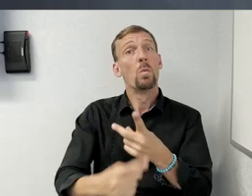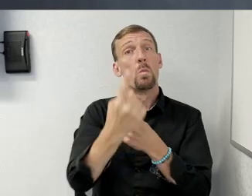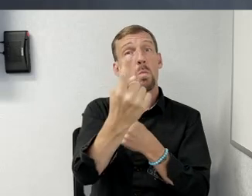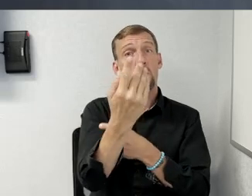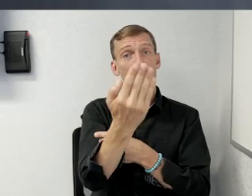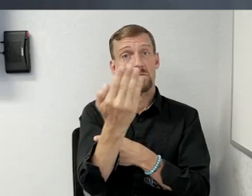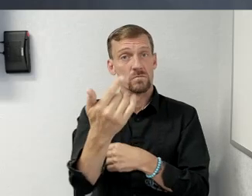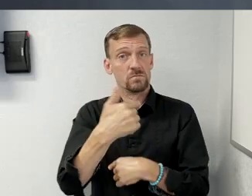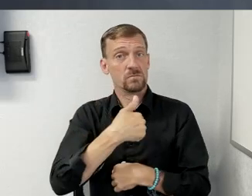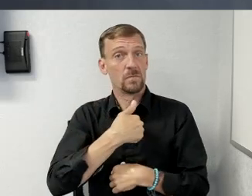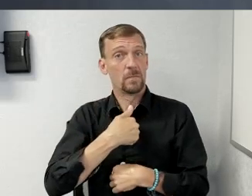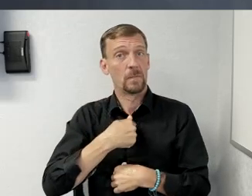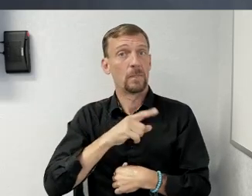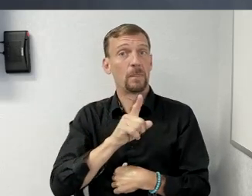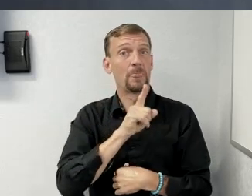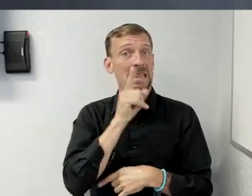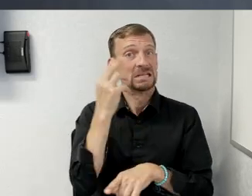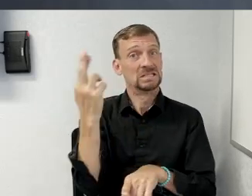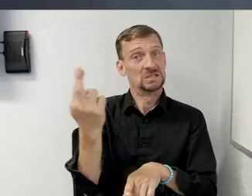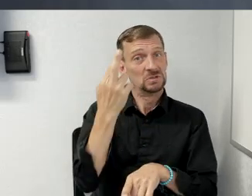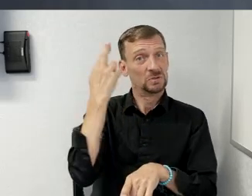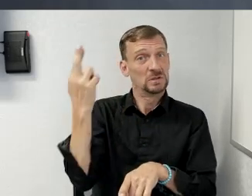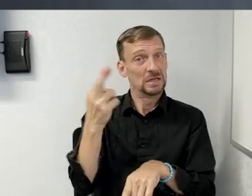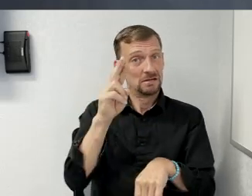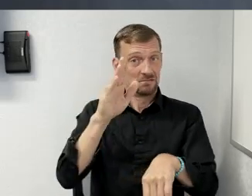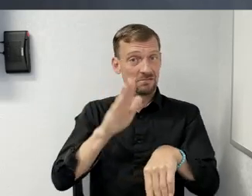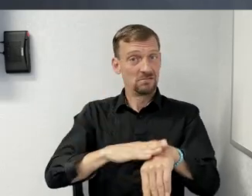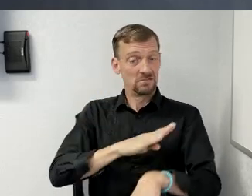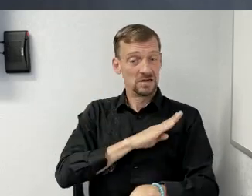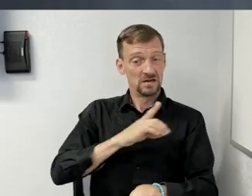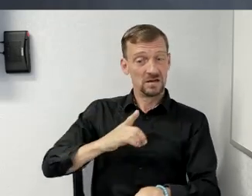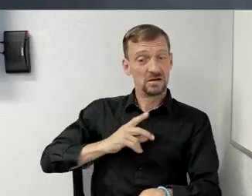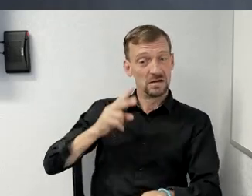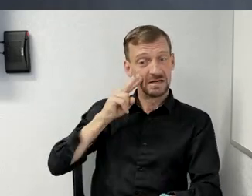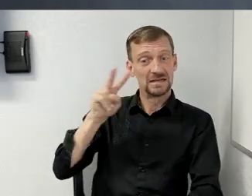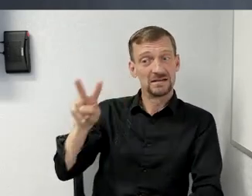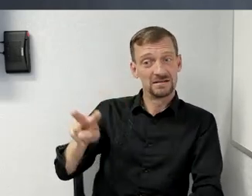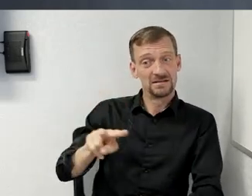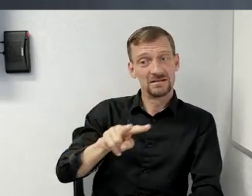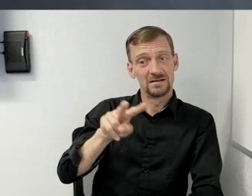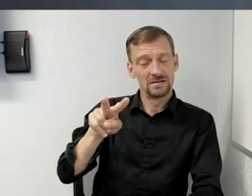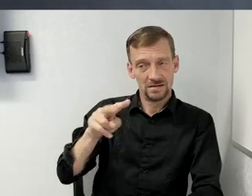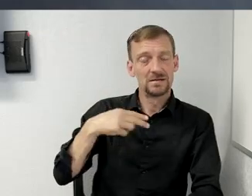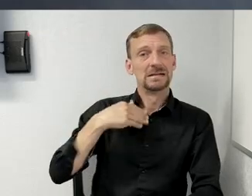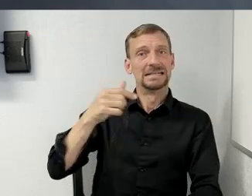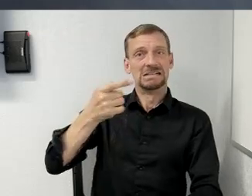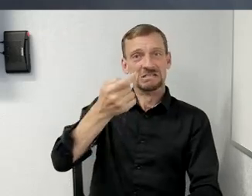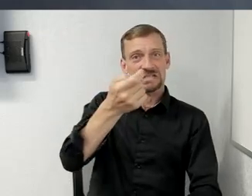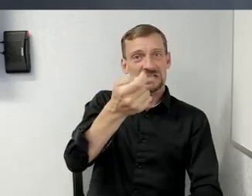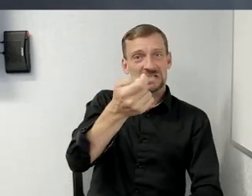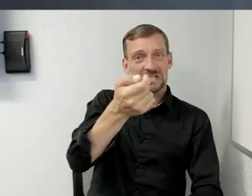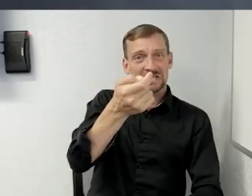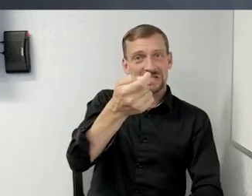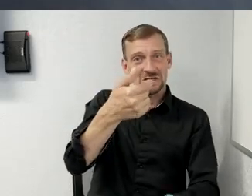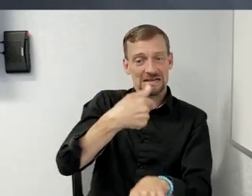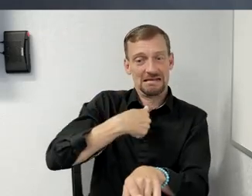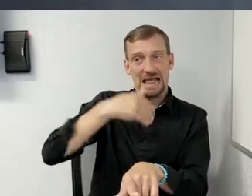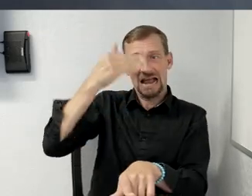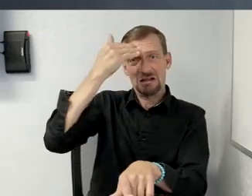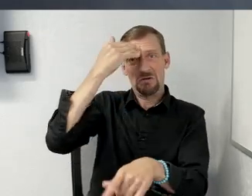that I have come to realize after being on the board of how really little I knew about Kaweah